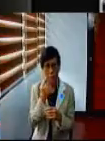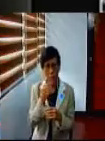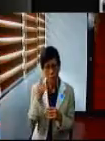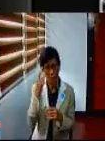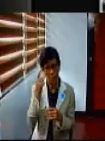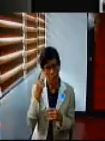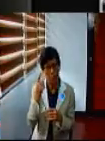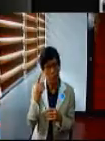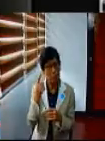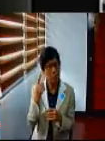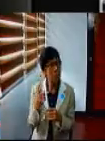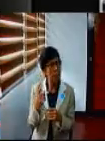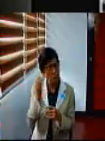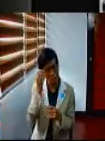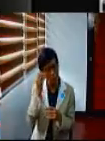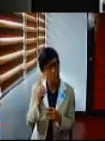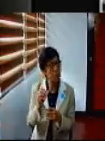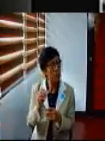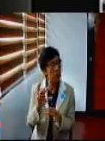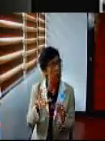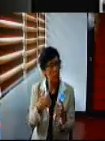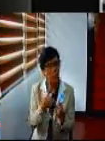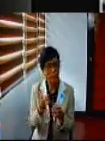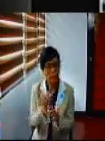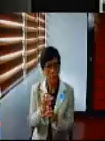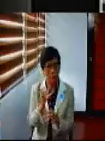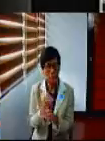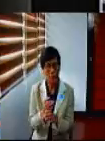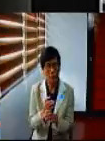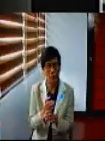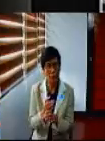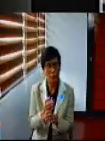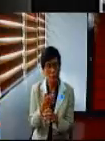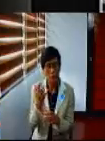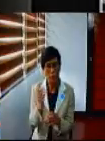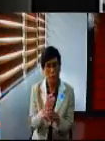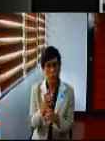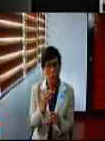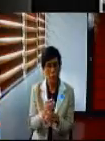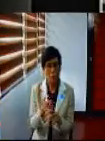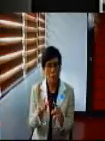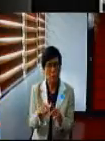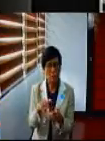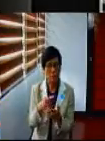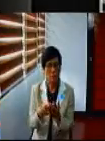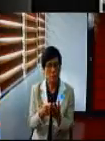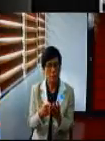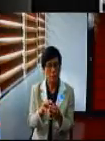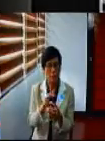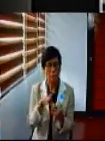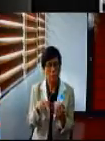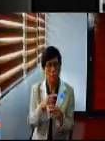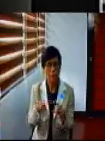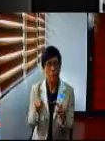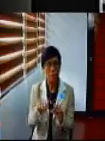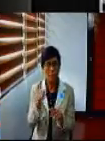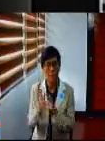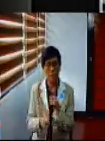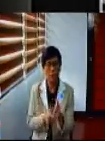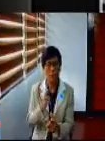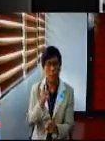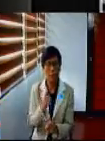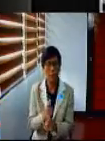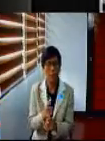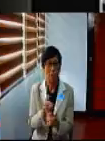these guiding principles, how they were created. They were created as part of a very global